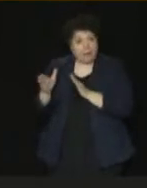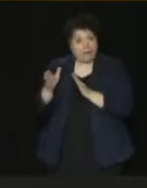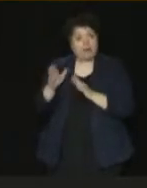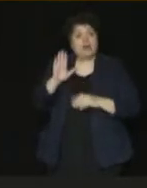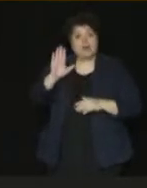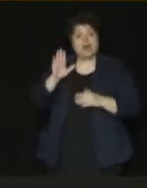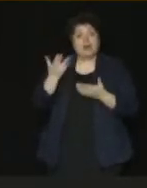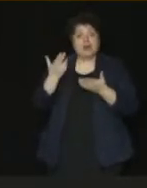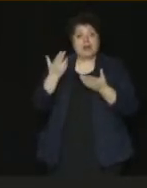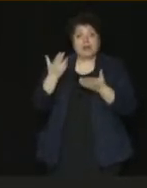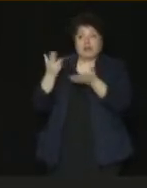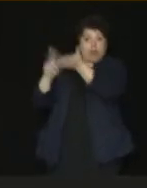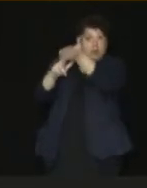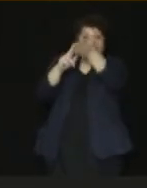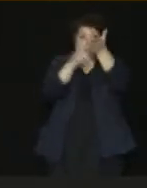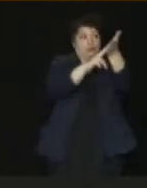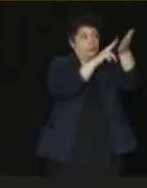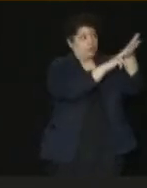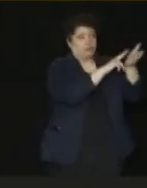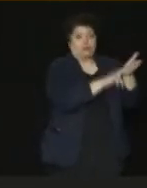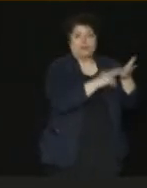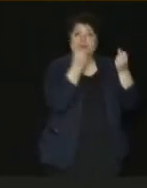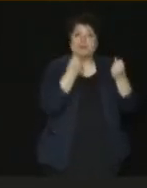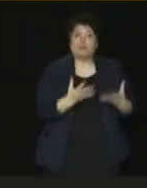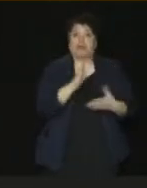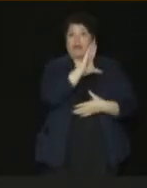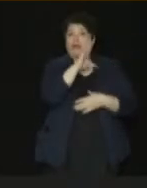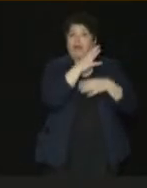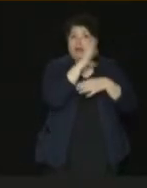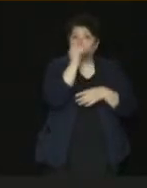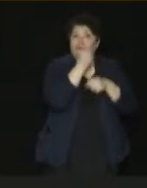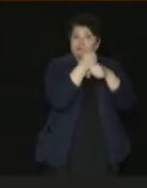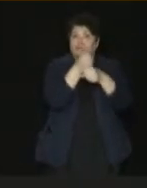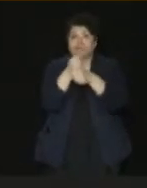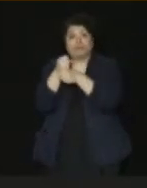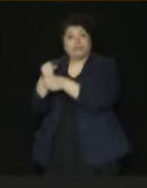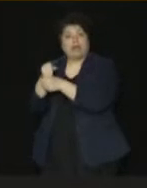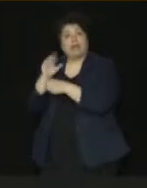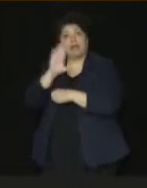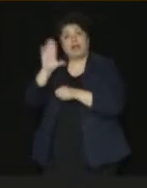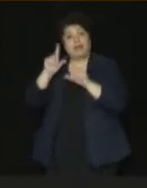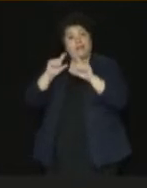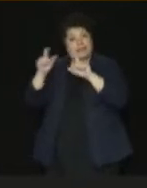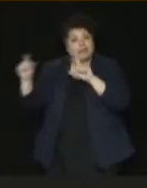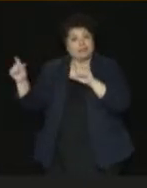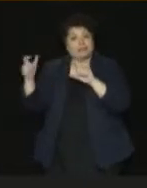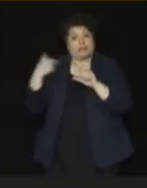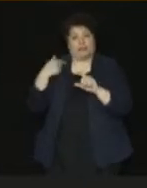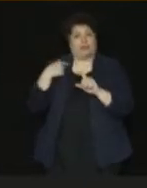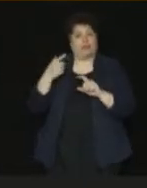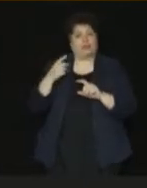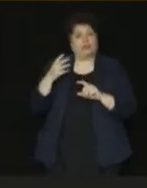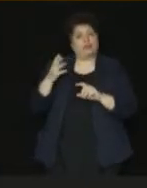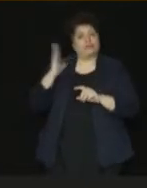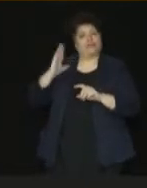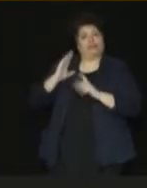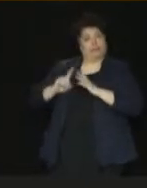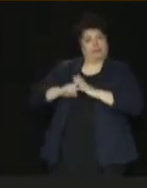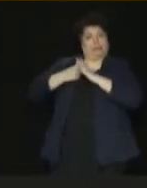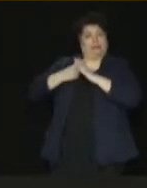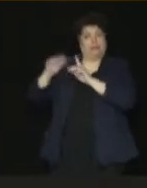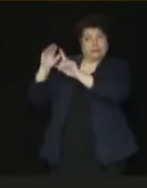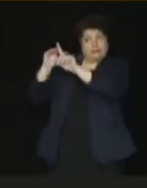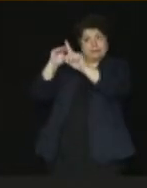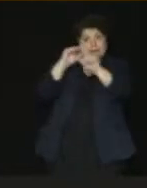different contracts with as many different producers, potential producers of vaccines as possible. And that's what we did. And that's one of the